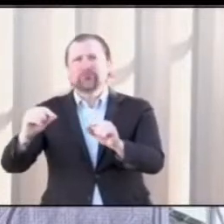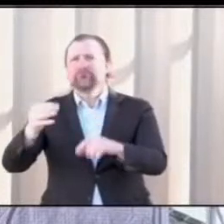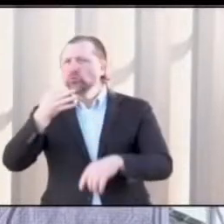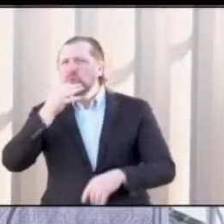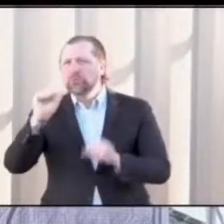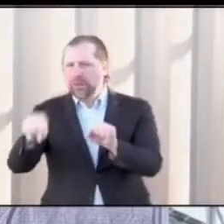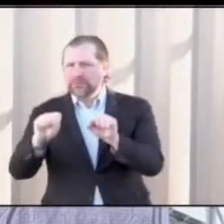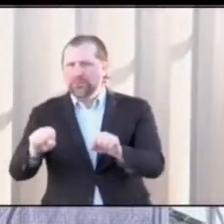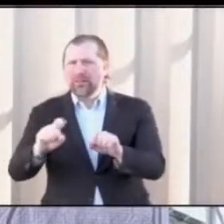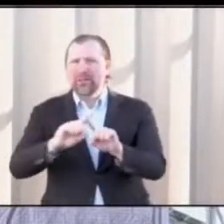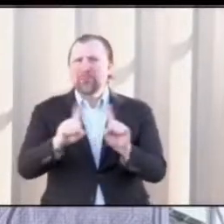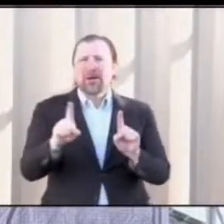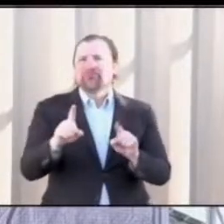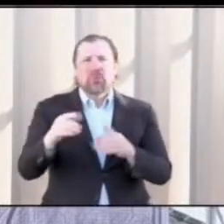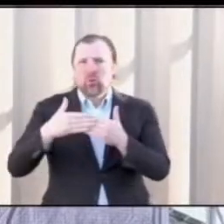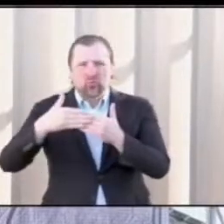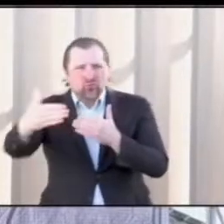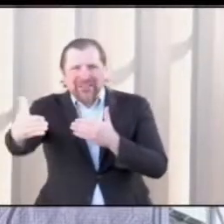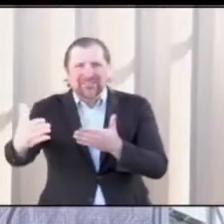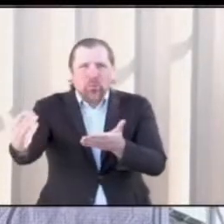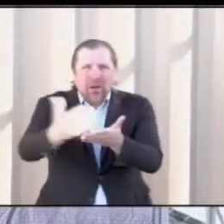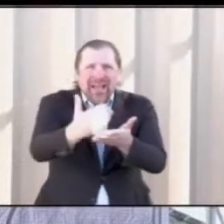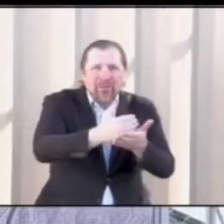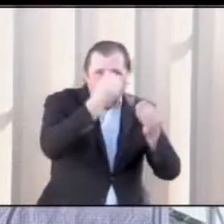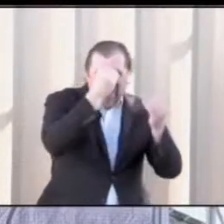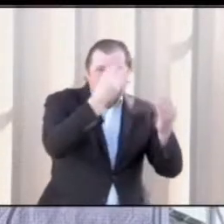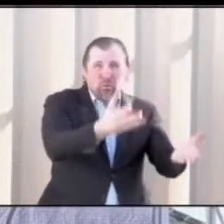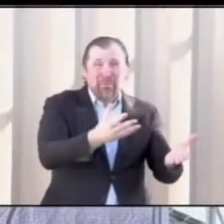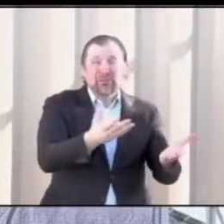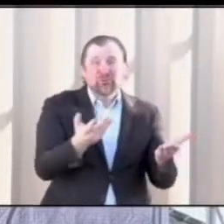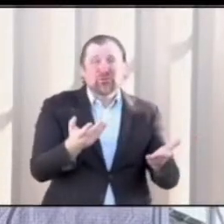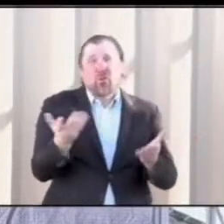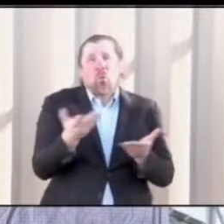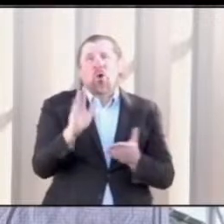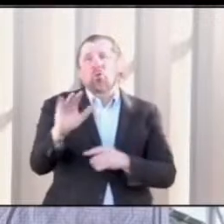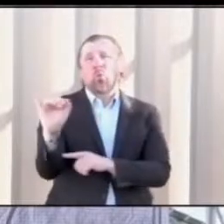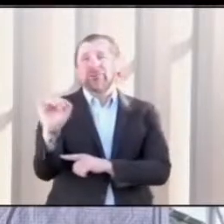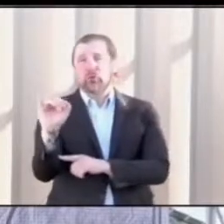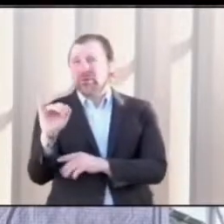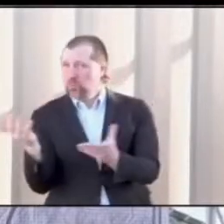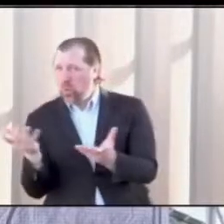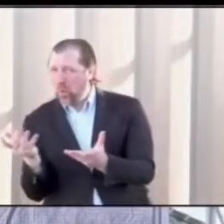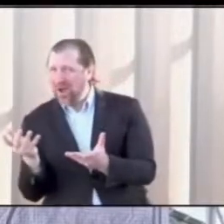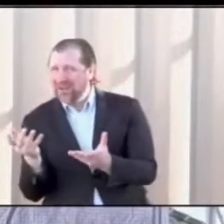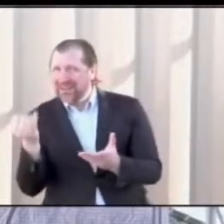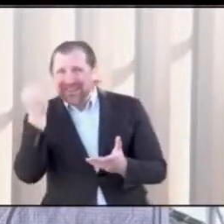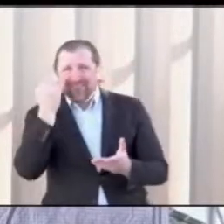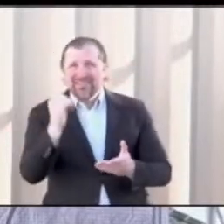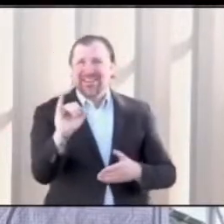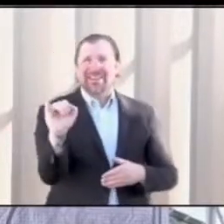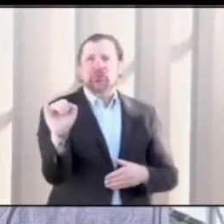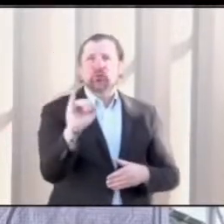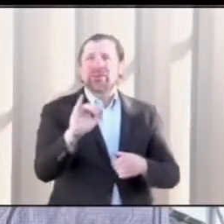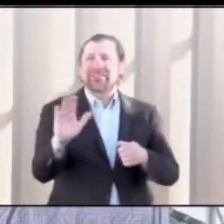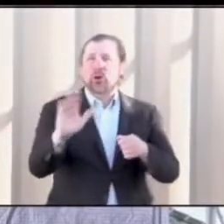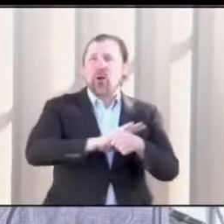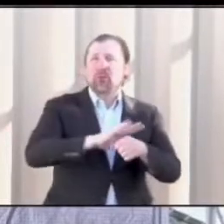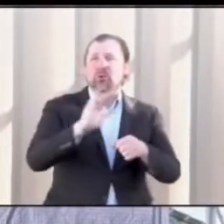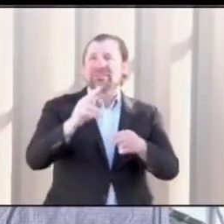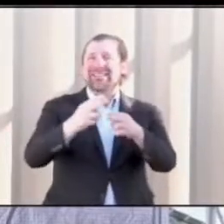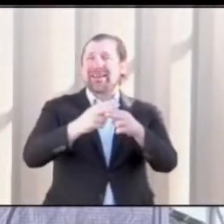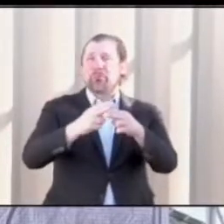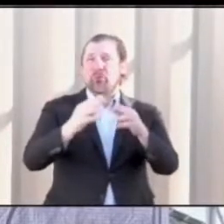require them gathering information from you about whether what you're insured for, whether your insurance covers temporary